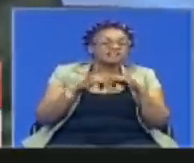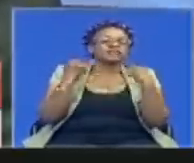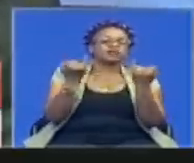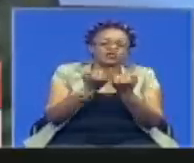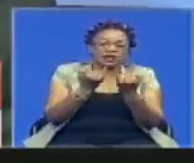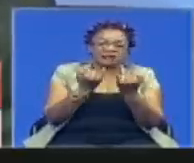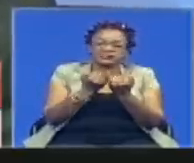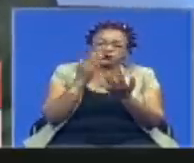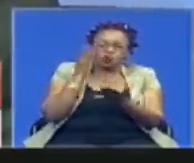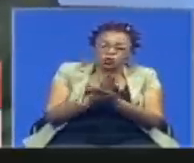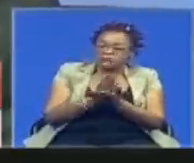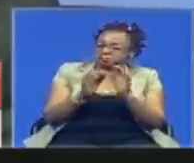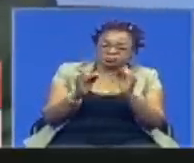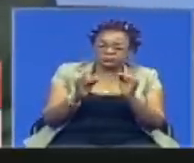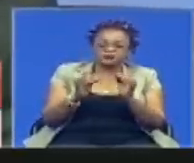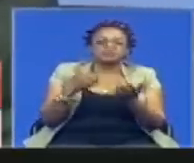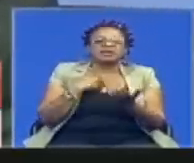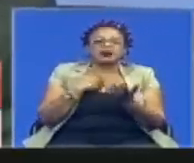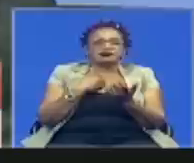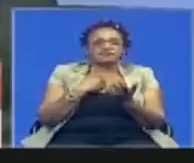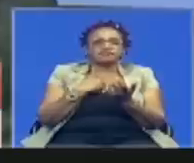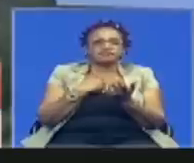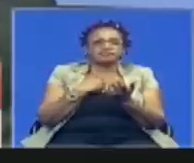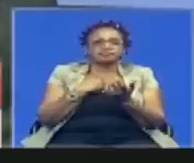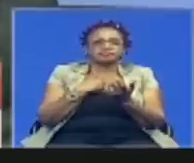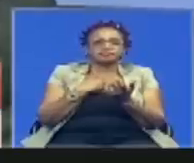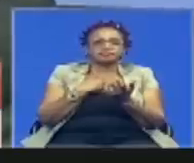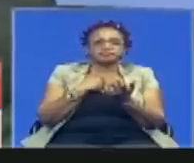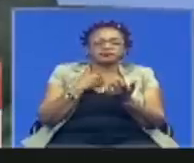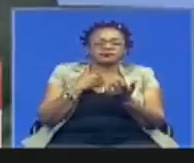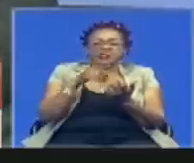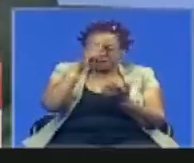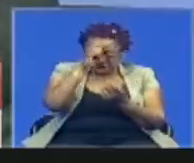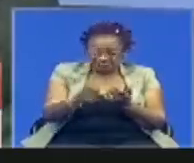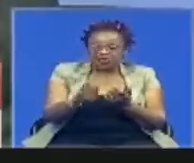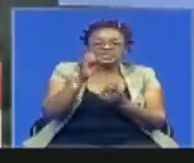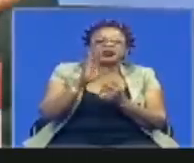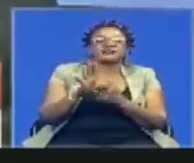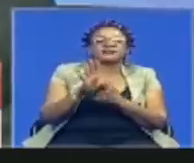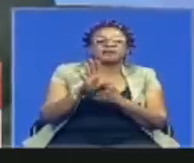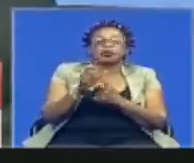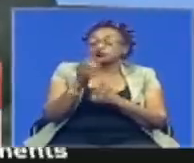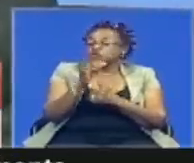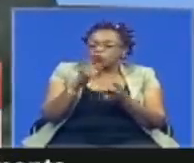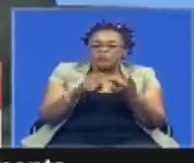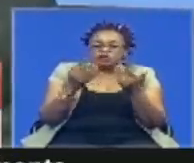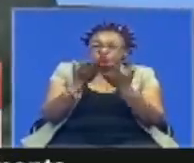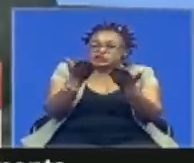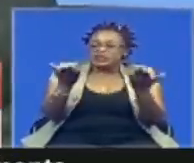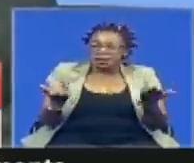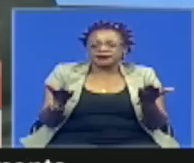dishonesty, politicians have institutionalized lack of respect for each other, and therefore what you see on the